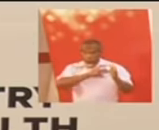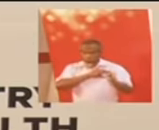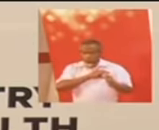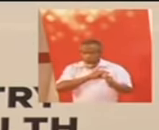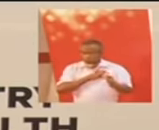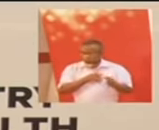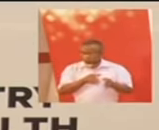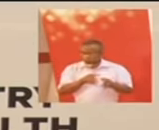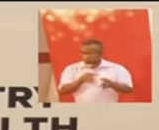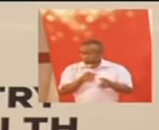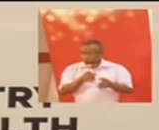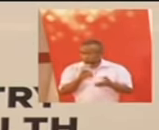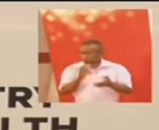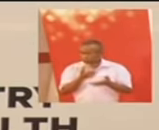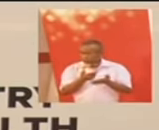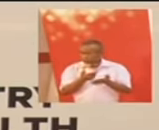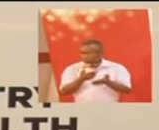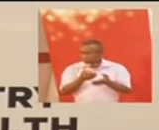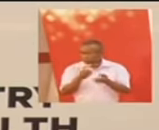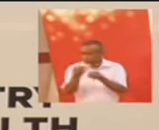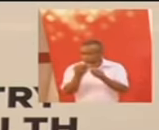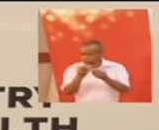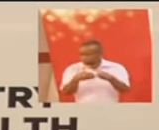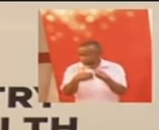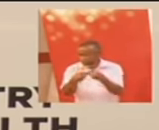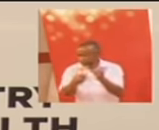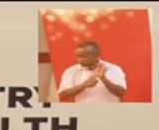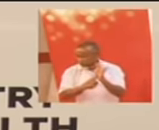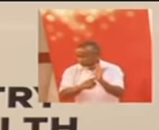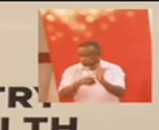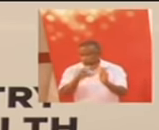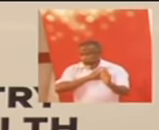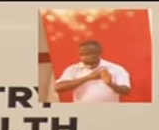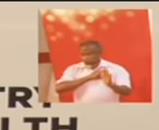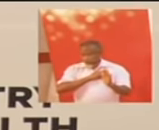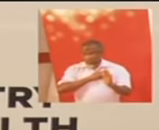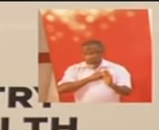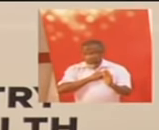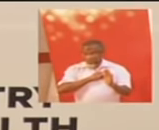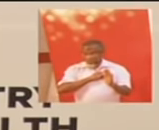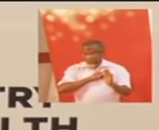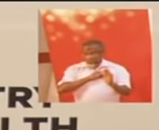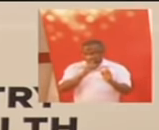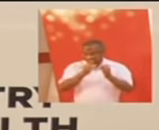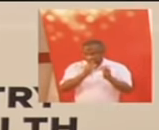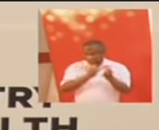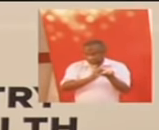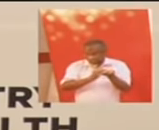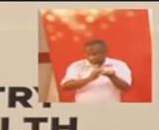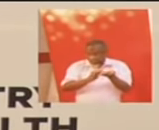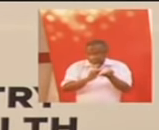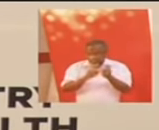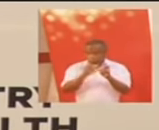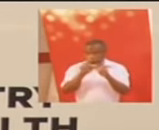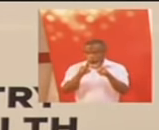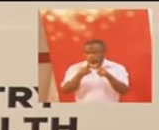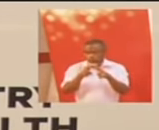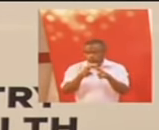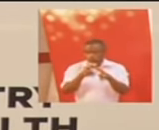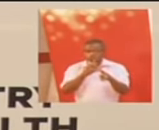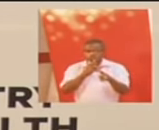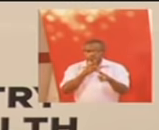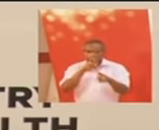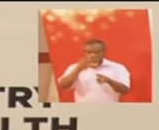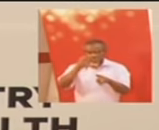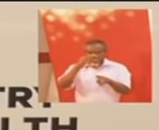police for aquatherapy? I think it is, was it an exemption that the Minister of Health would have given? If the Minister would have